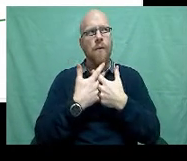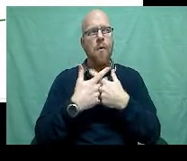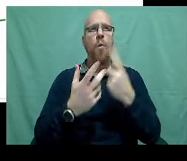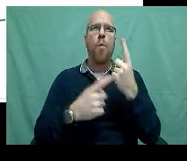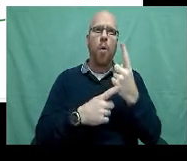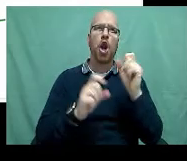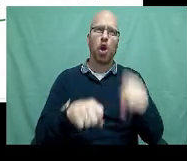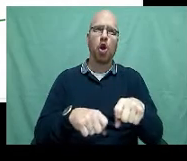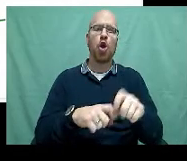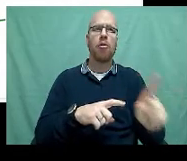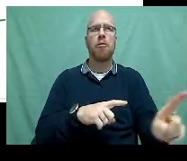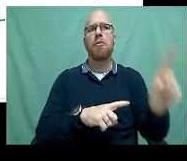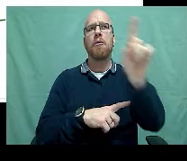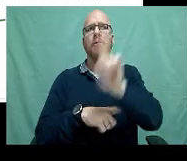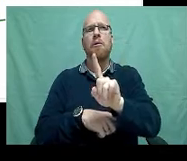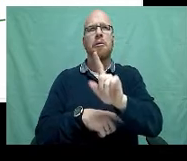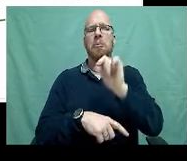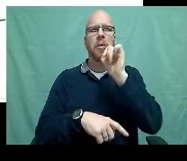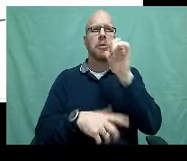can divide 1.